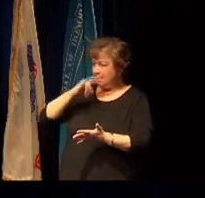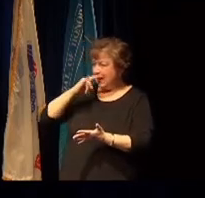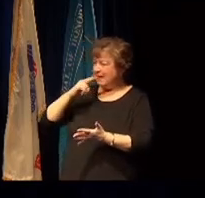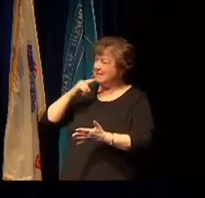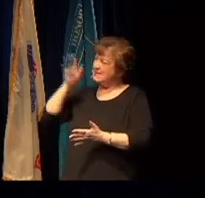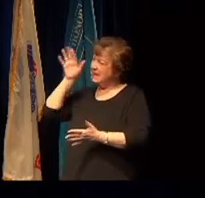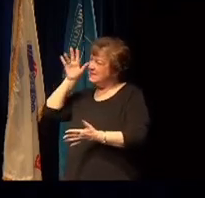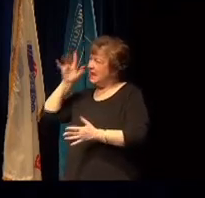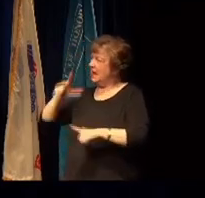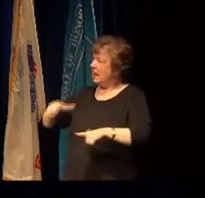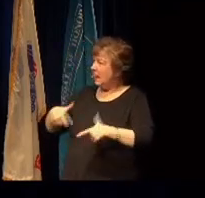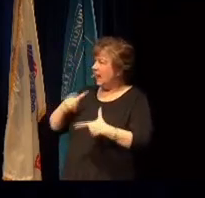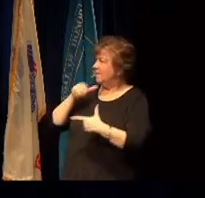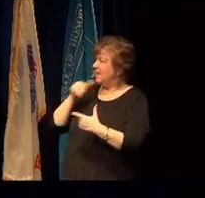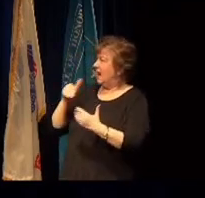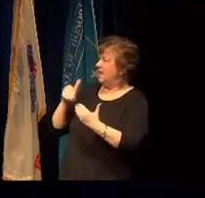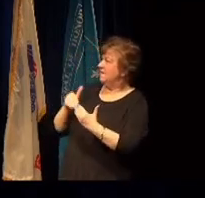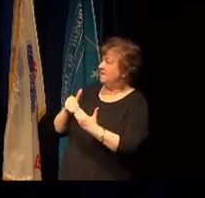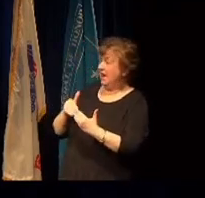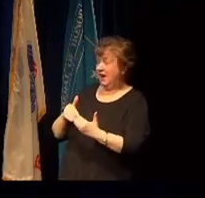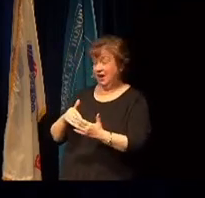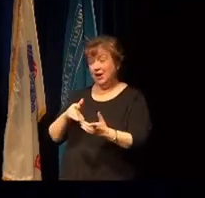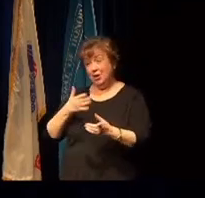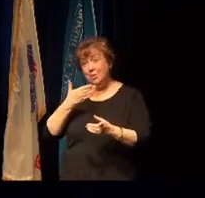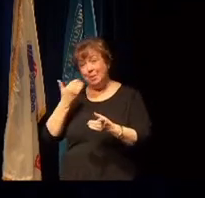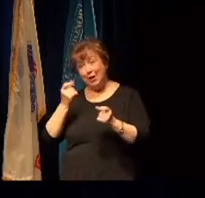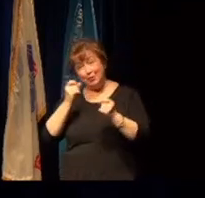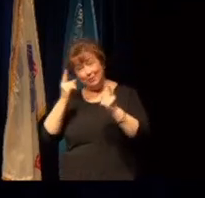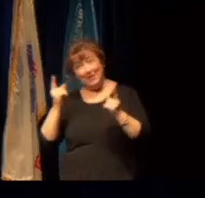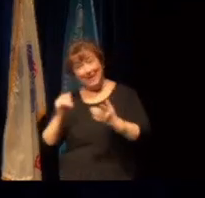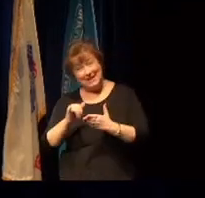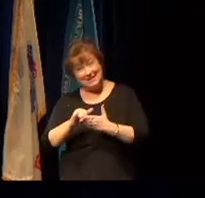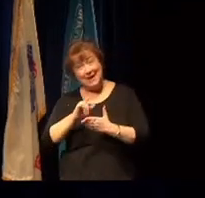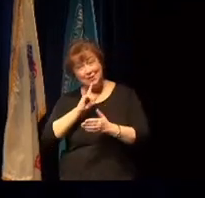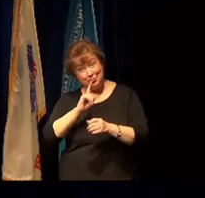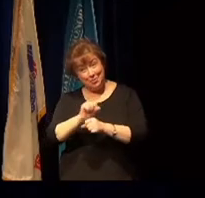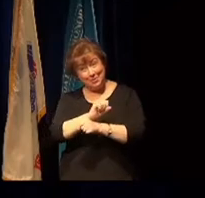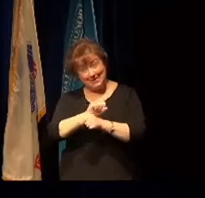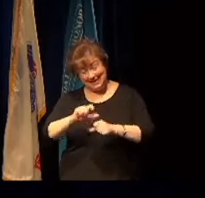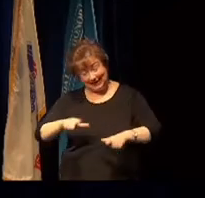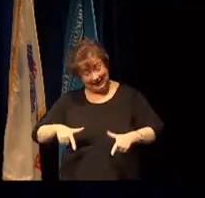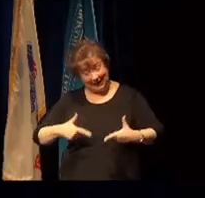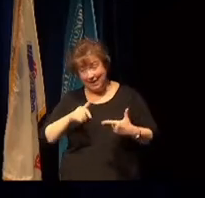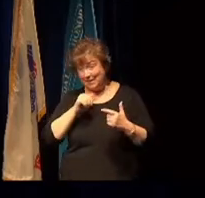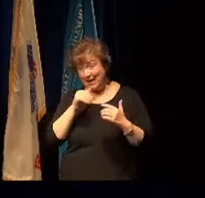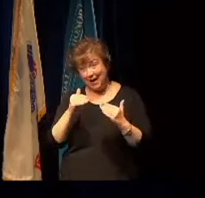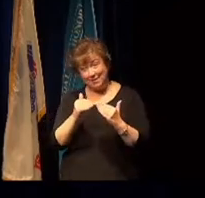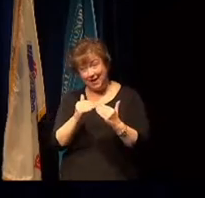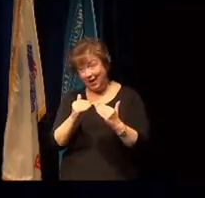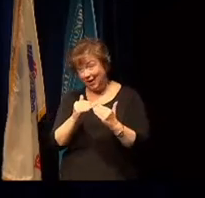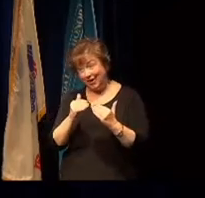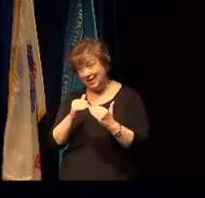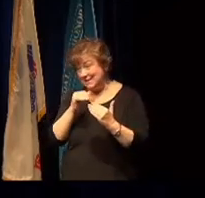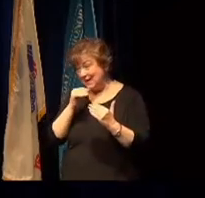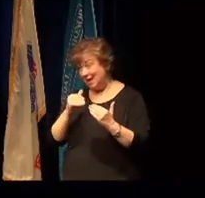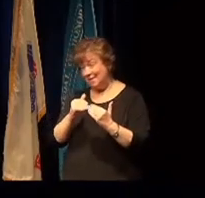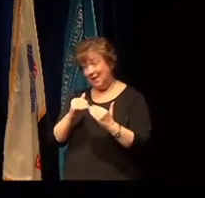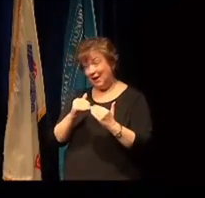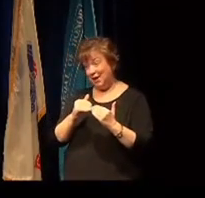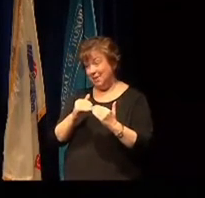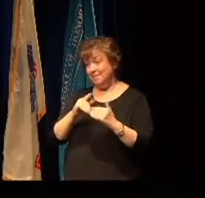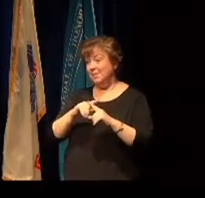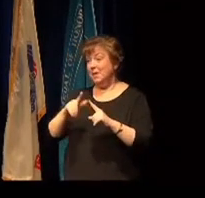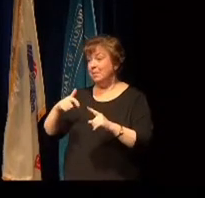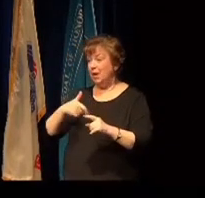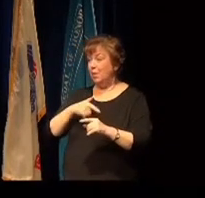fair." Wake up. It's about time you realize that. Life isn't fair. It isn't fair, but we